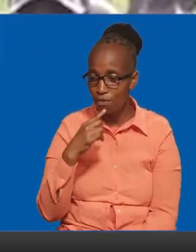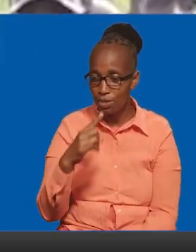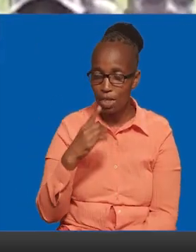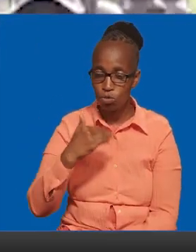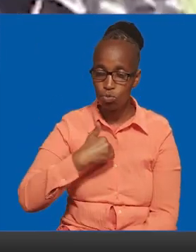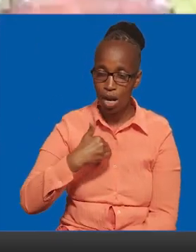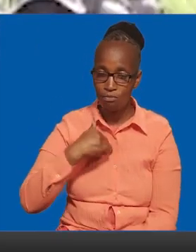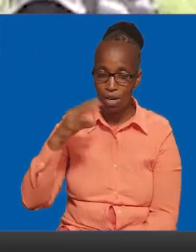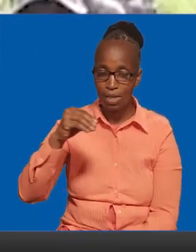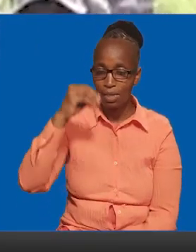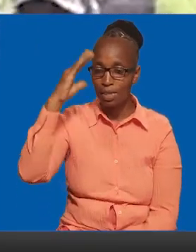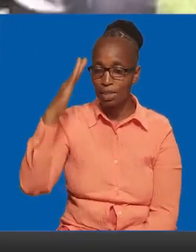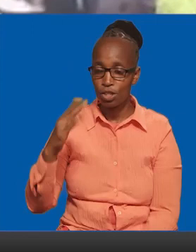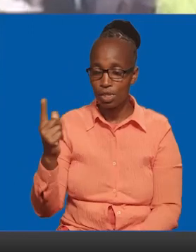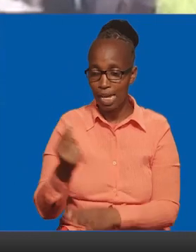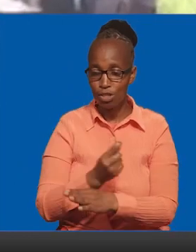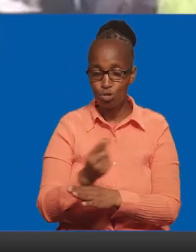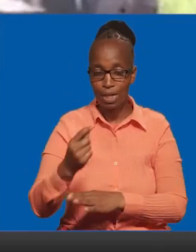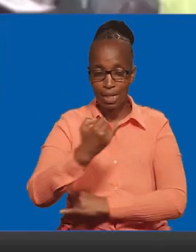teachers